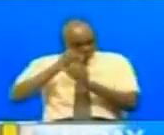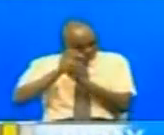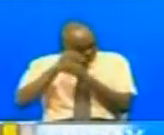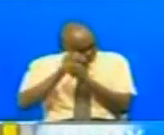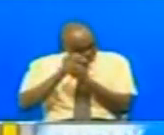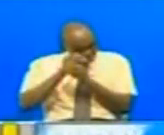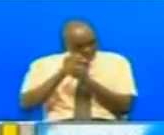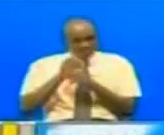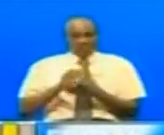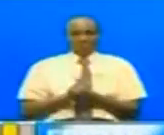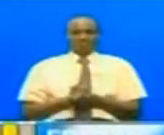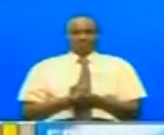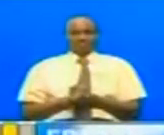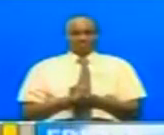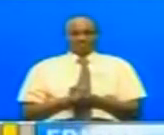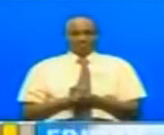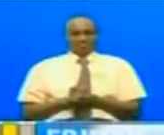area...